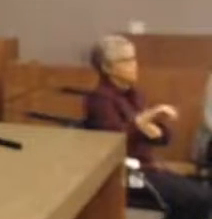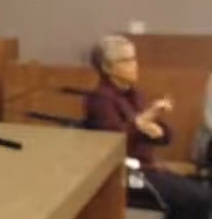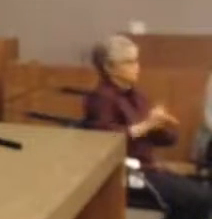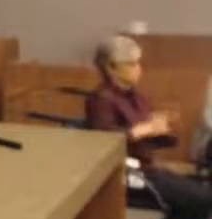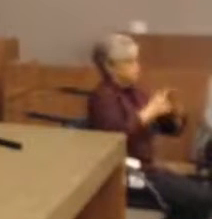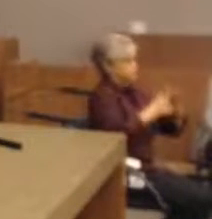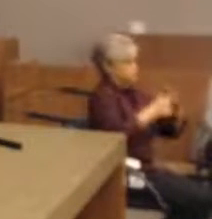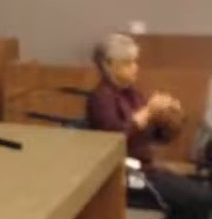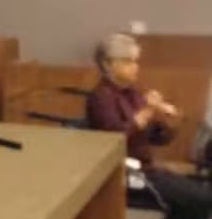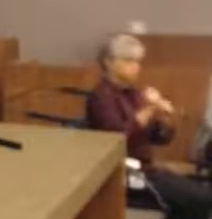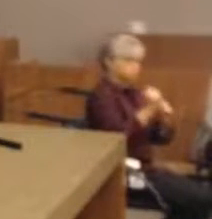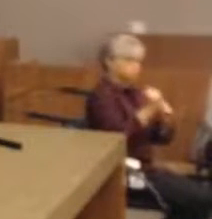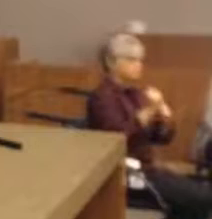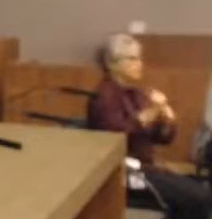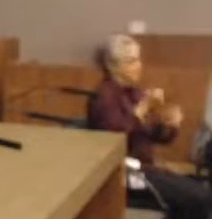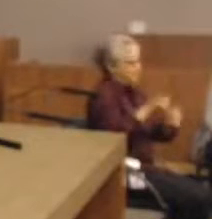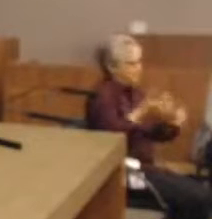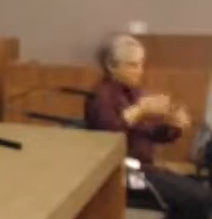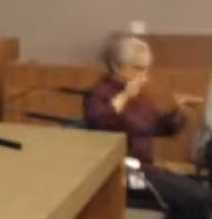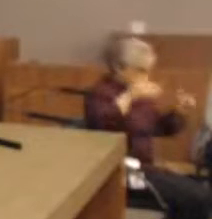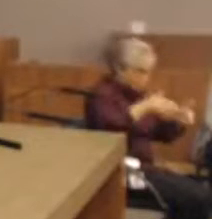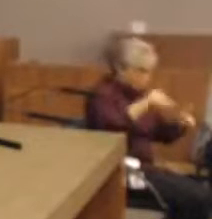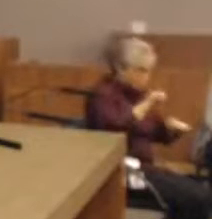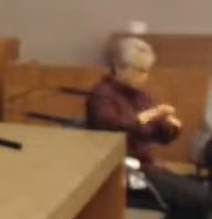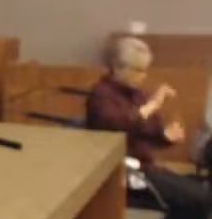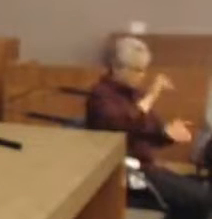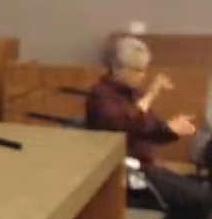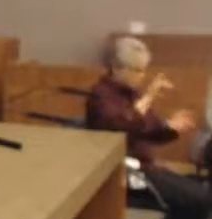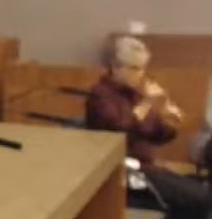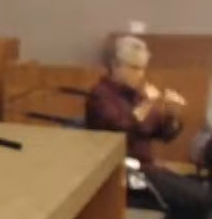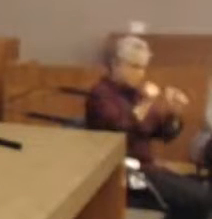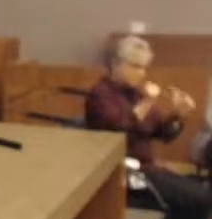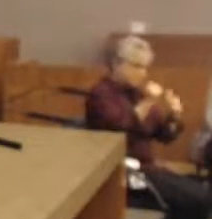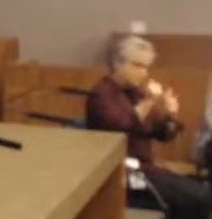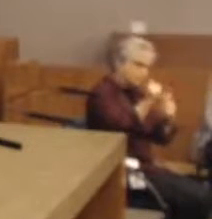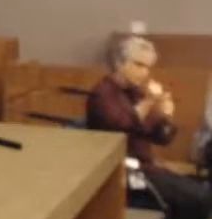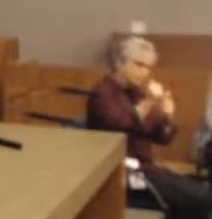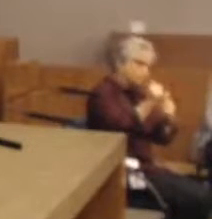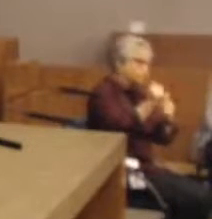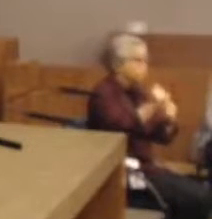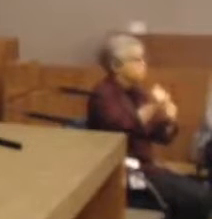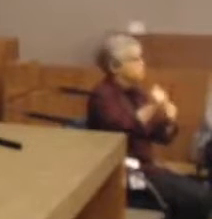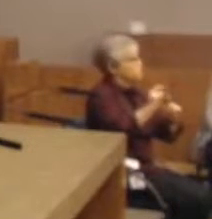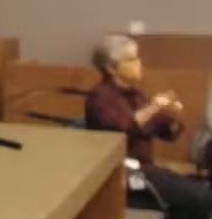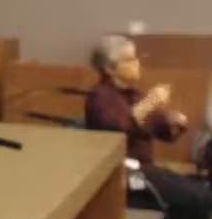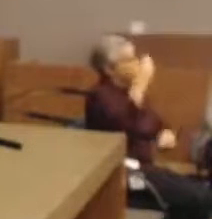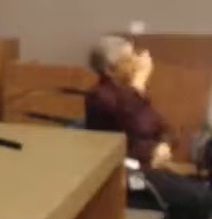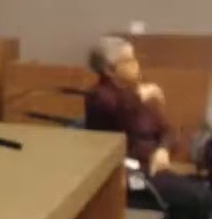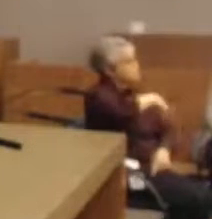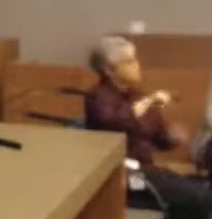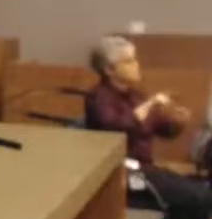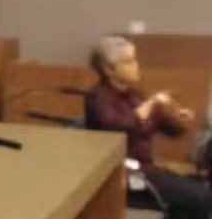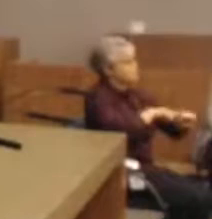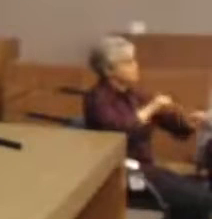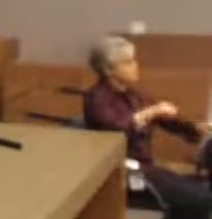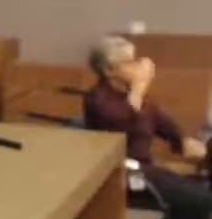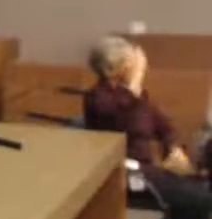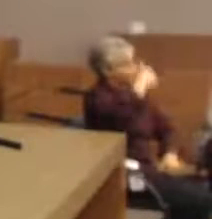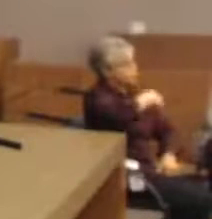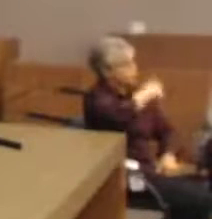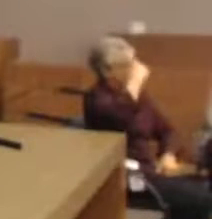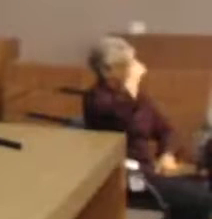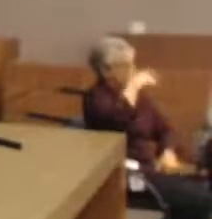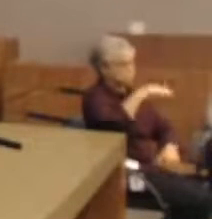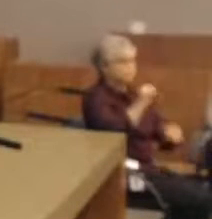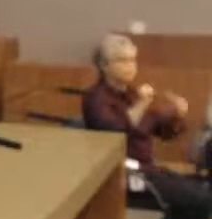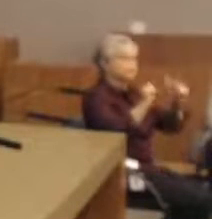and everything is focused on that center part of your brain, this front part of your brain, which is called the executive functioning or the frontal lobe, that's responsible for